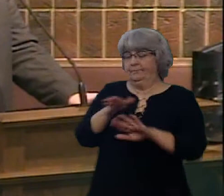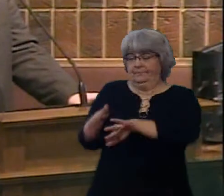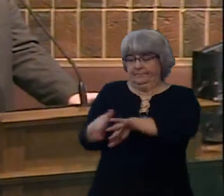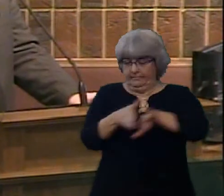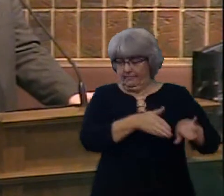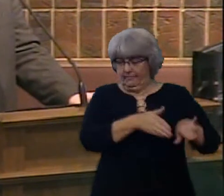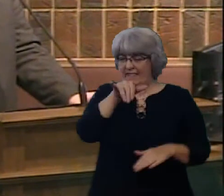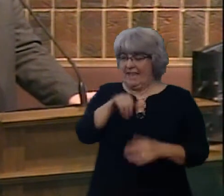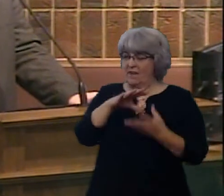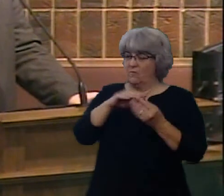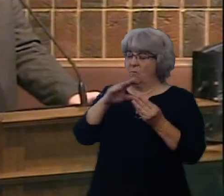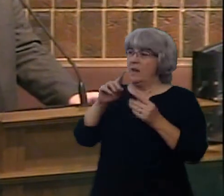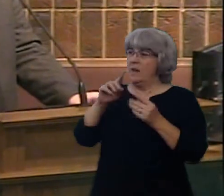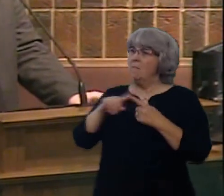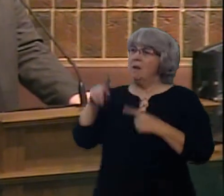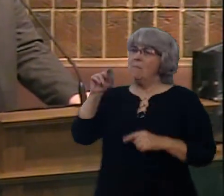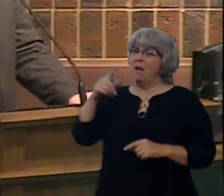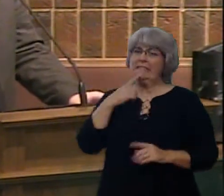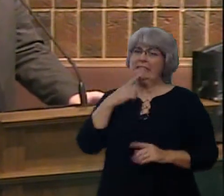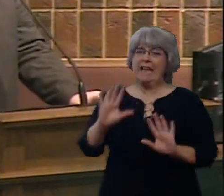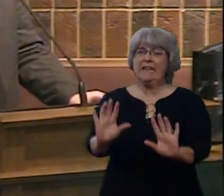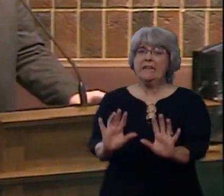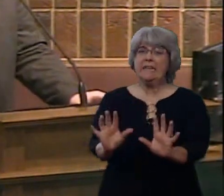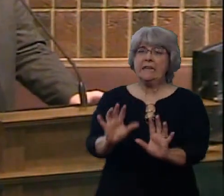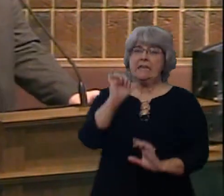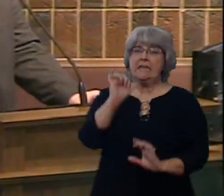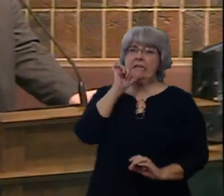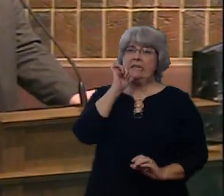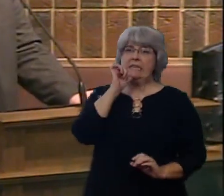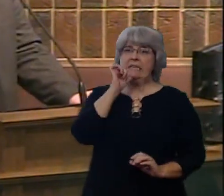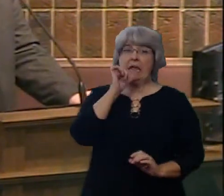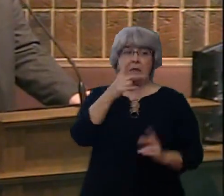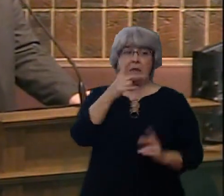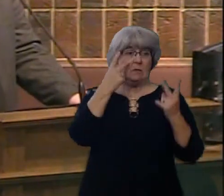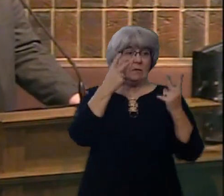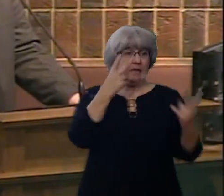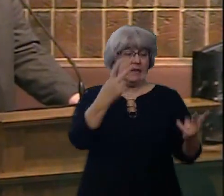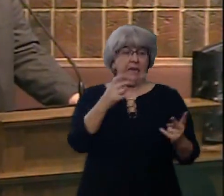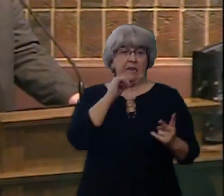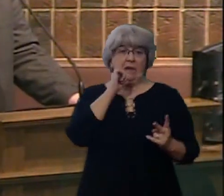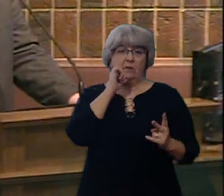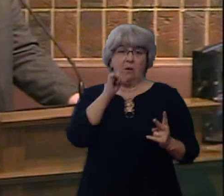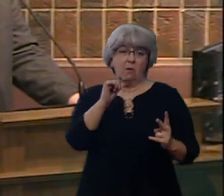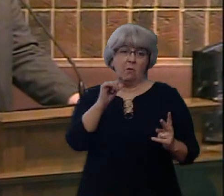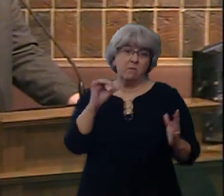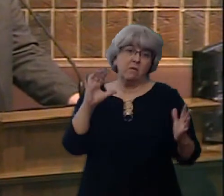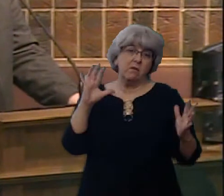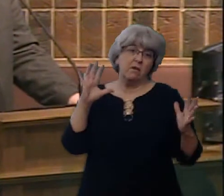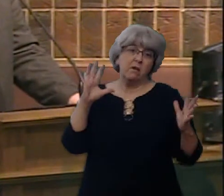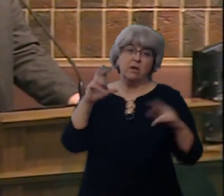don't have an extreme reaction to something that you see. Now,